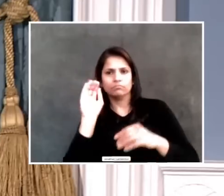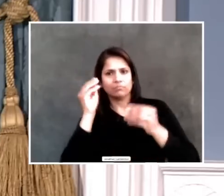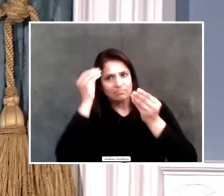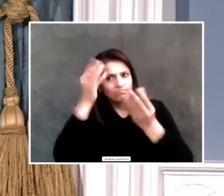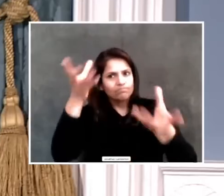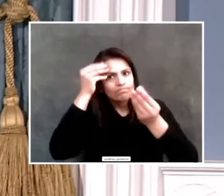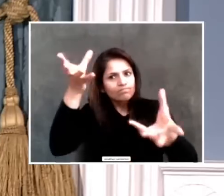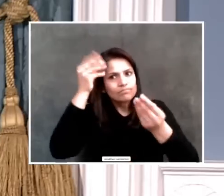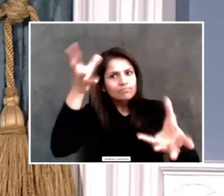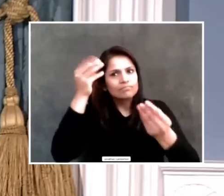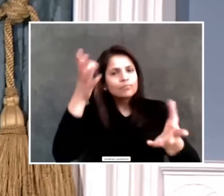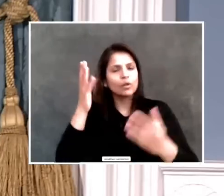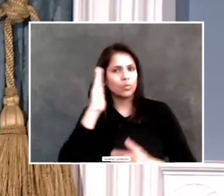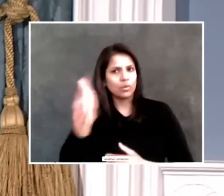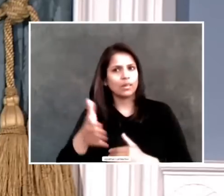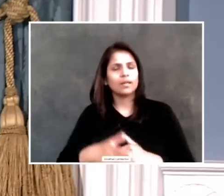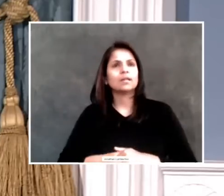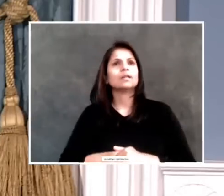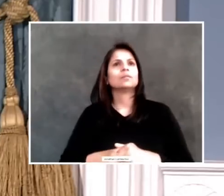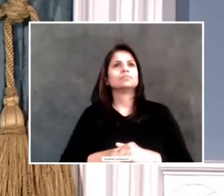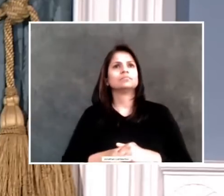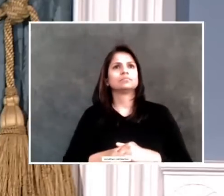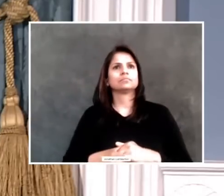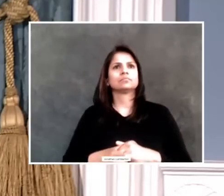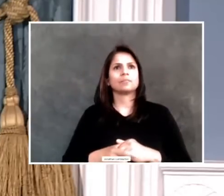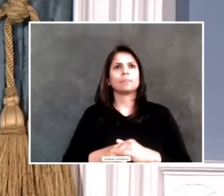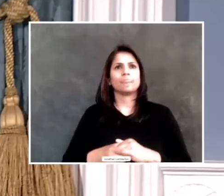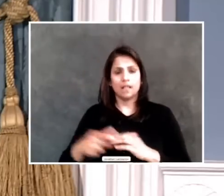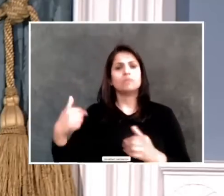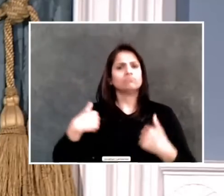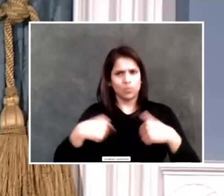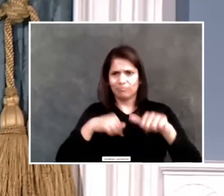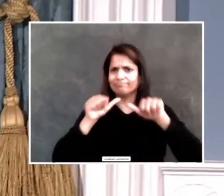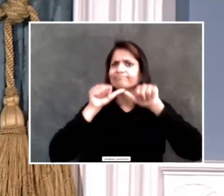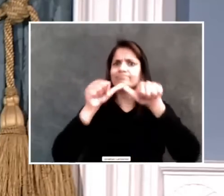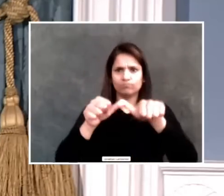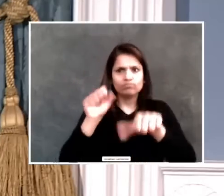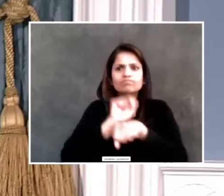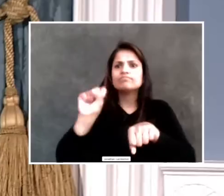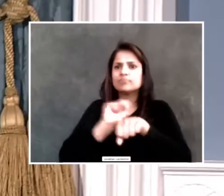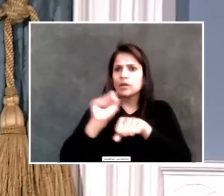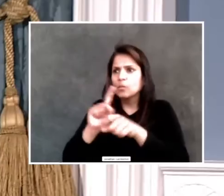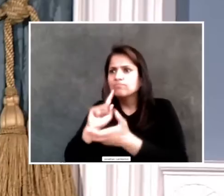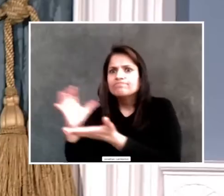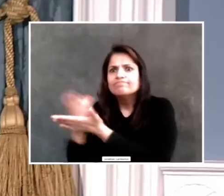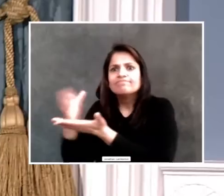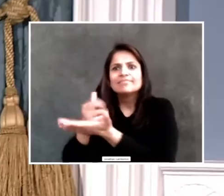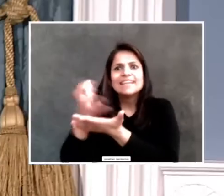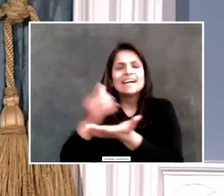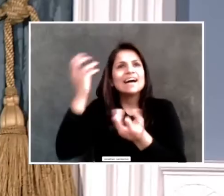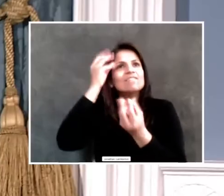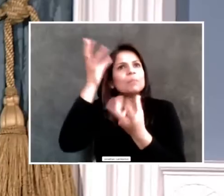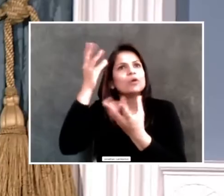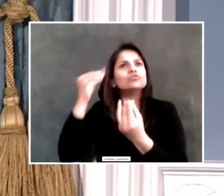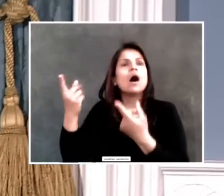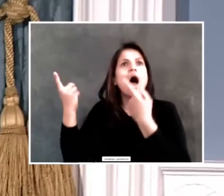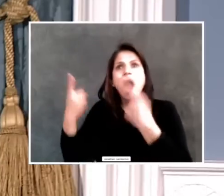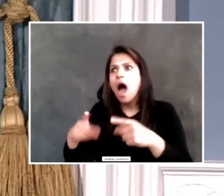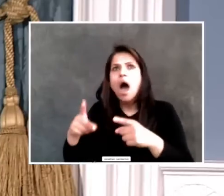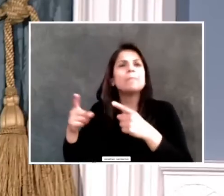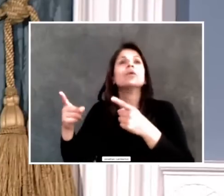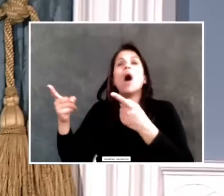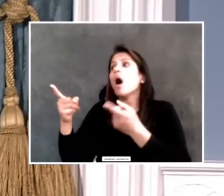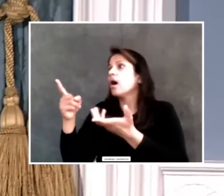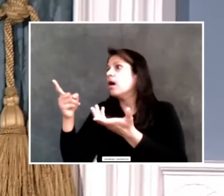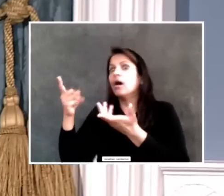reporting. But the magnitude and the importance of having this data out there so that it